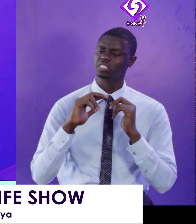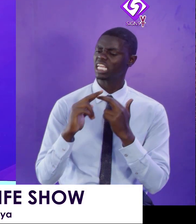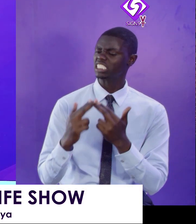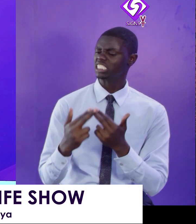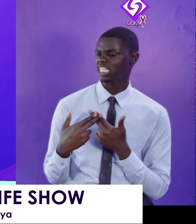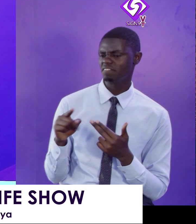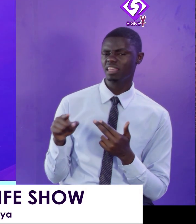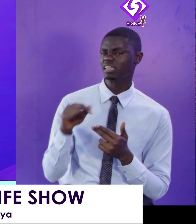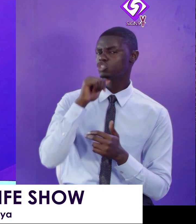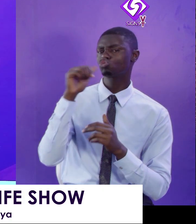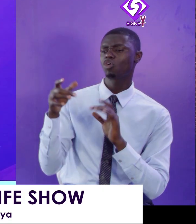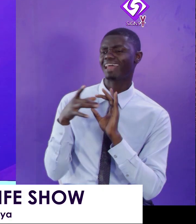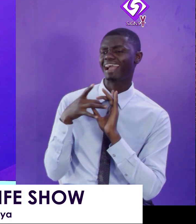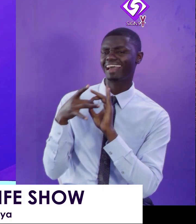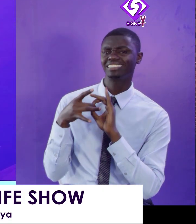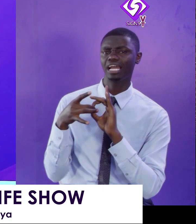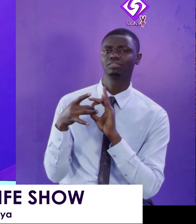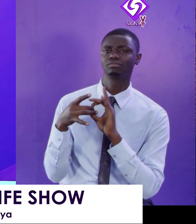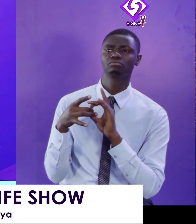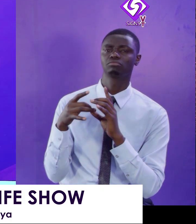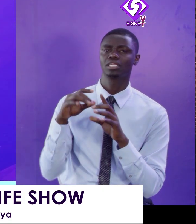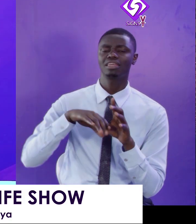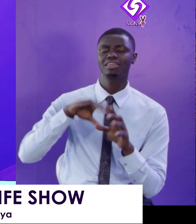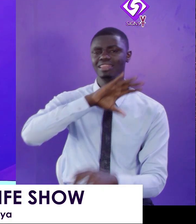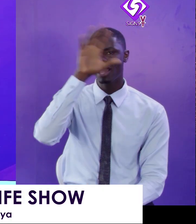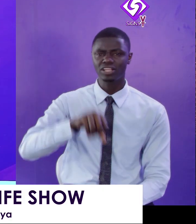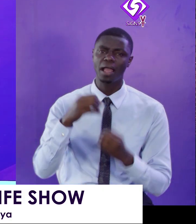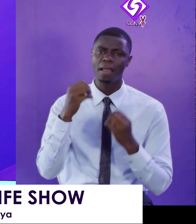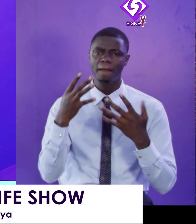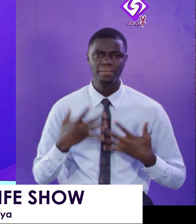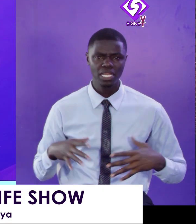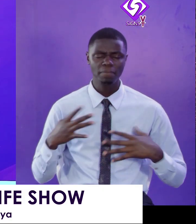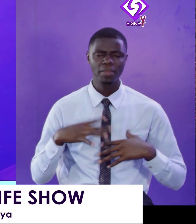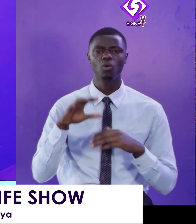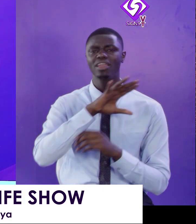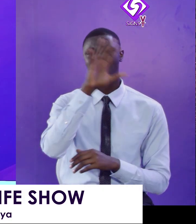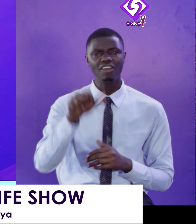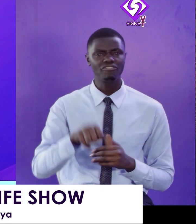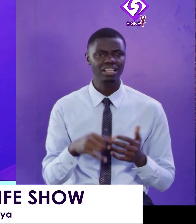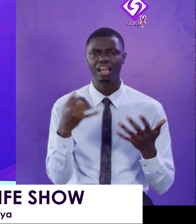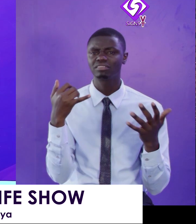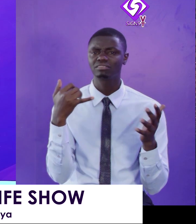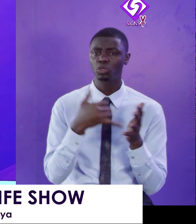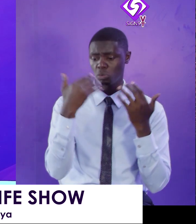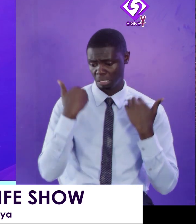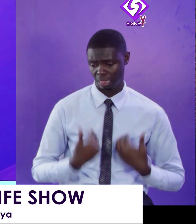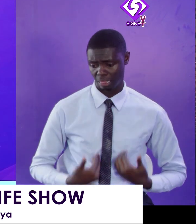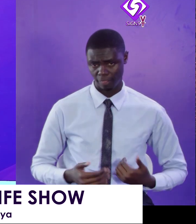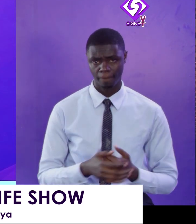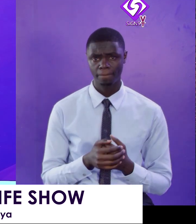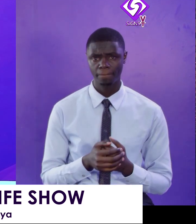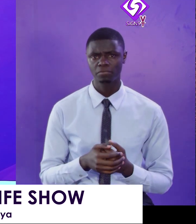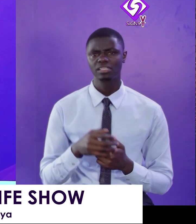a culture, especially in our part of the world. Most of the people in the third world country, including me, are